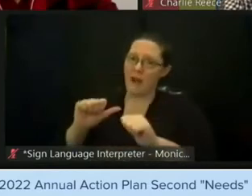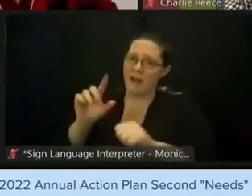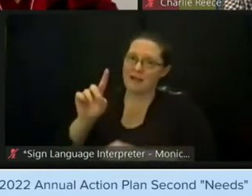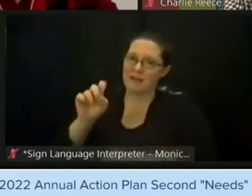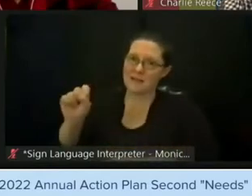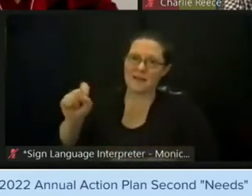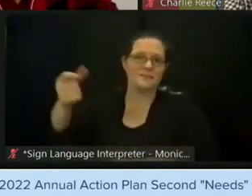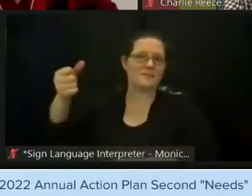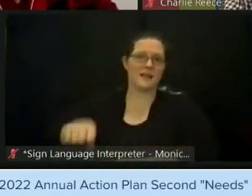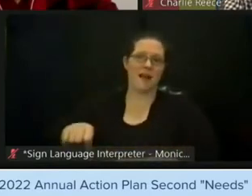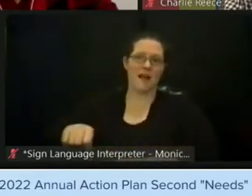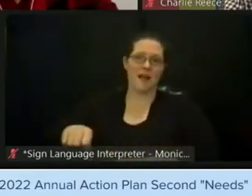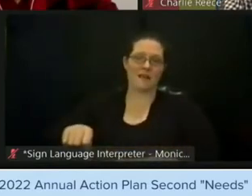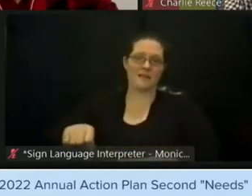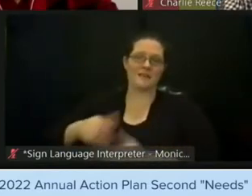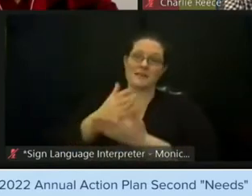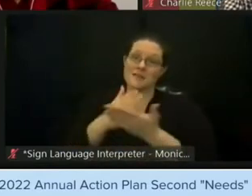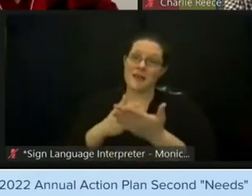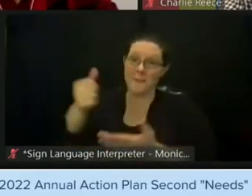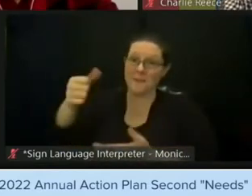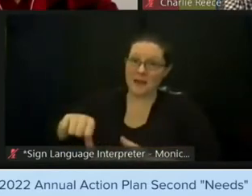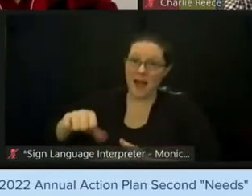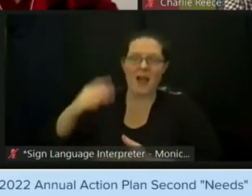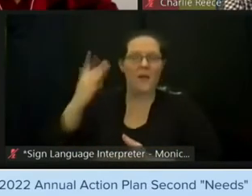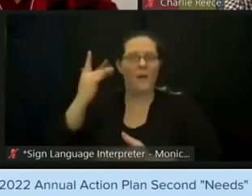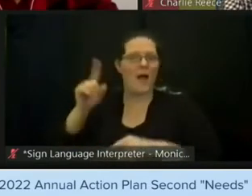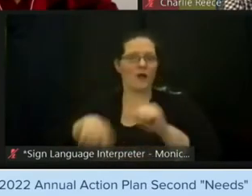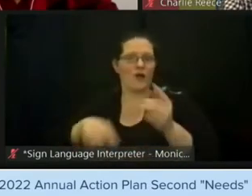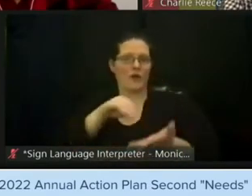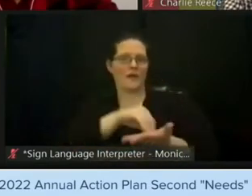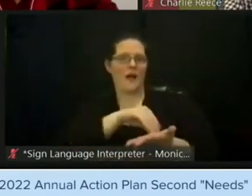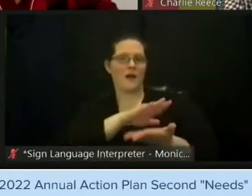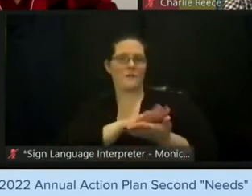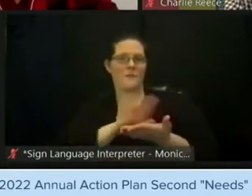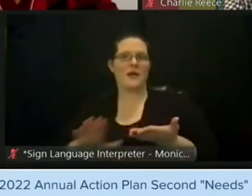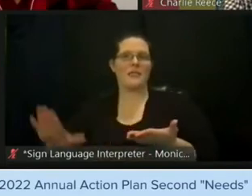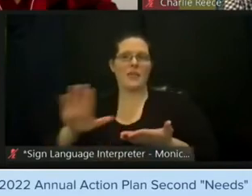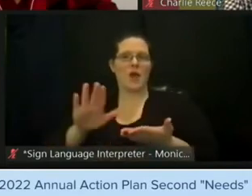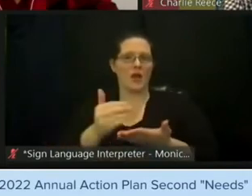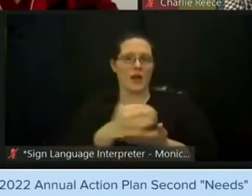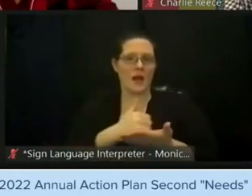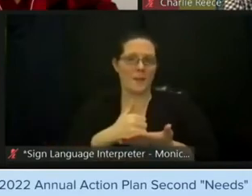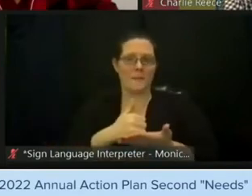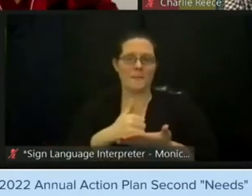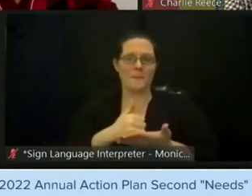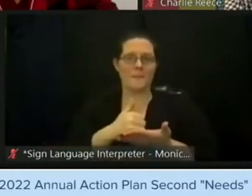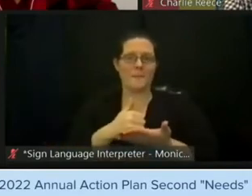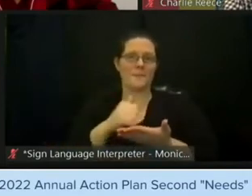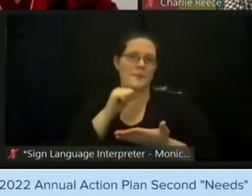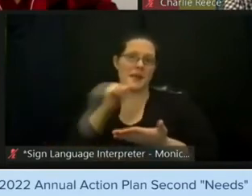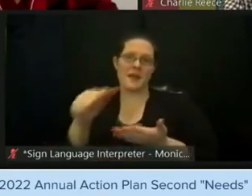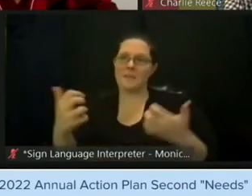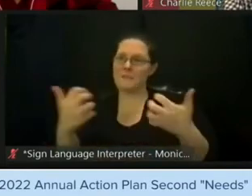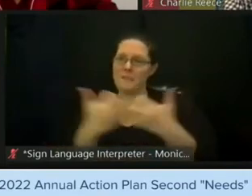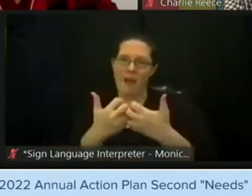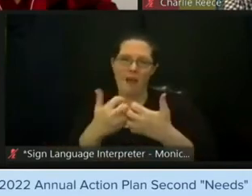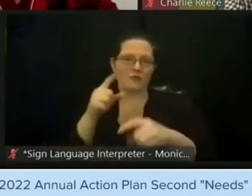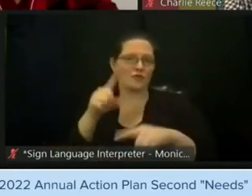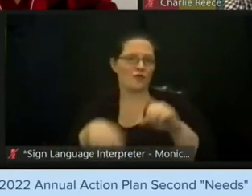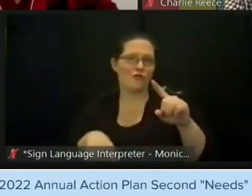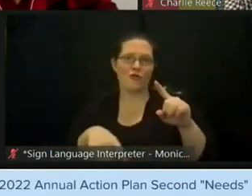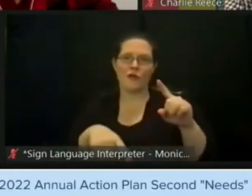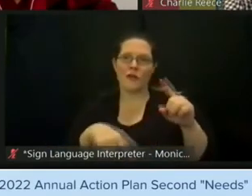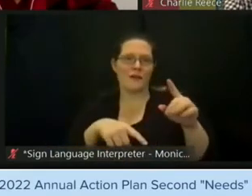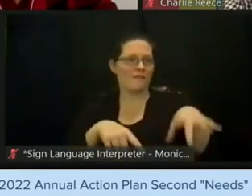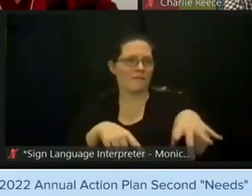some may have been denied because they could not document their income, they were paid in cash, or could not get